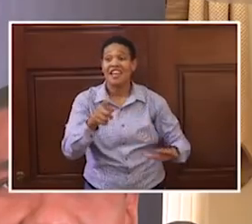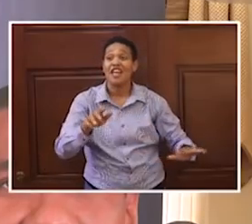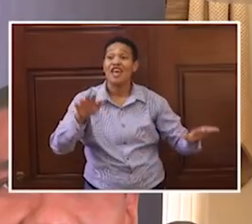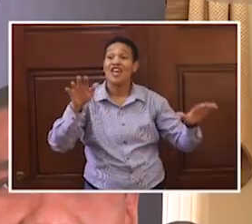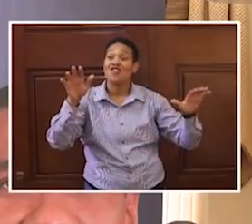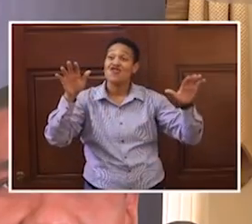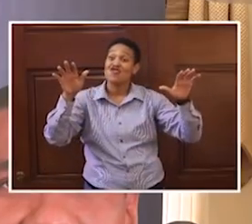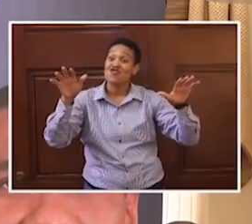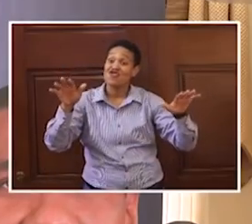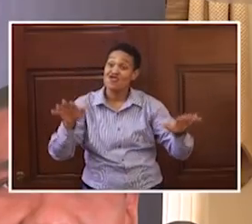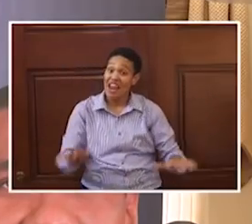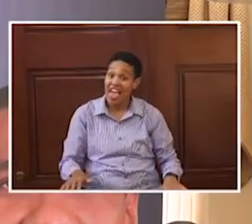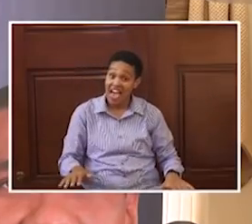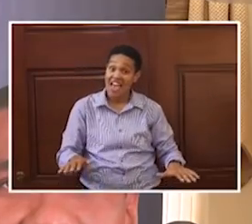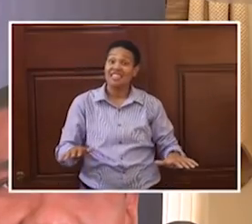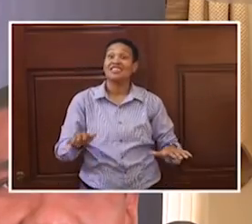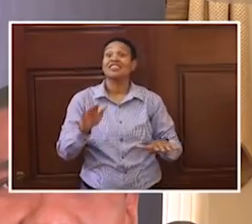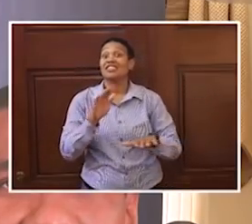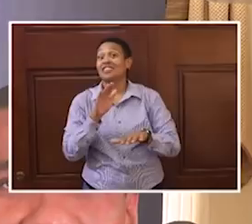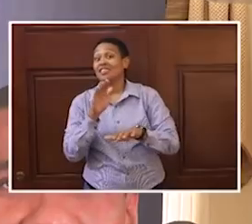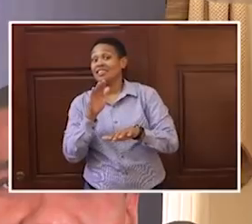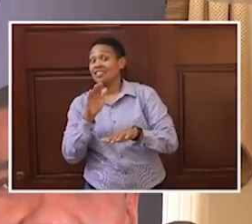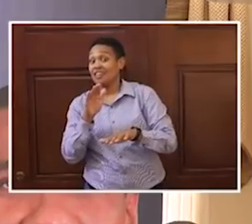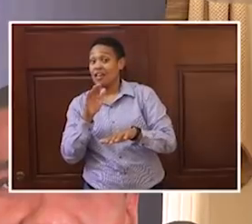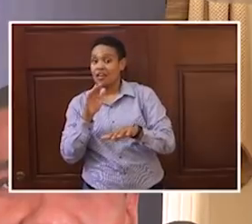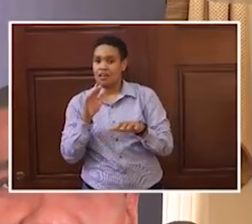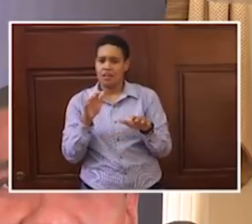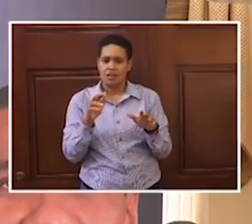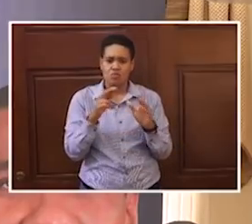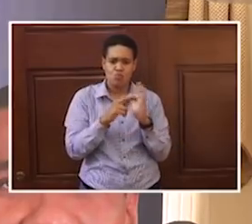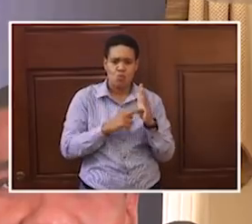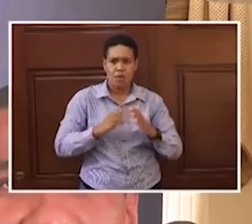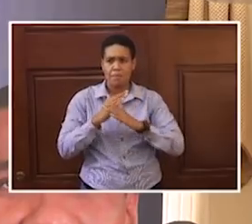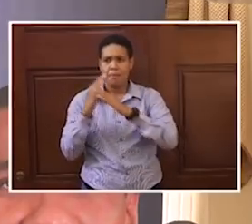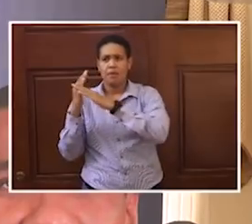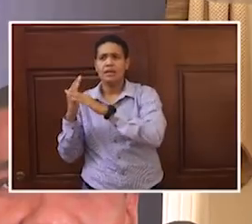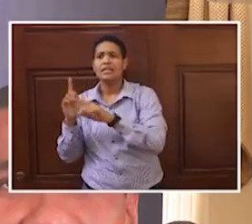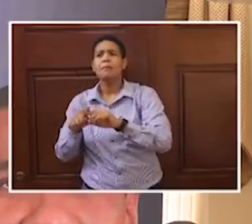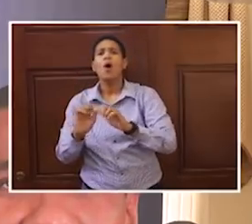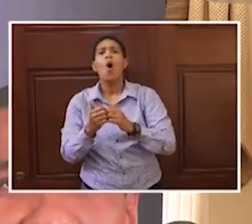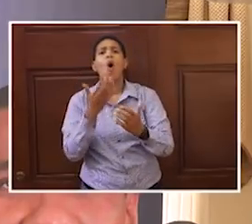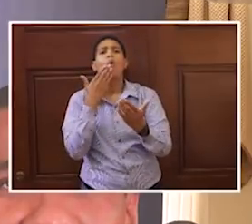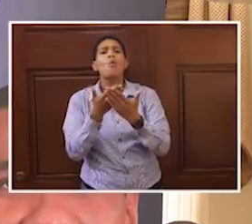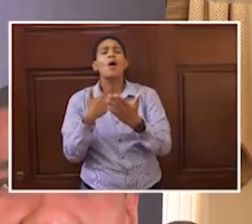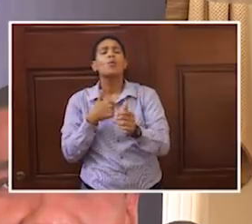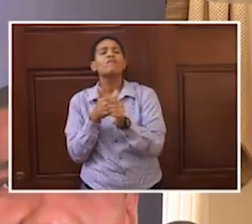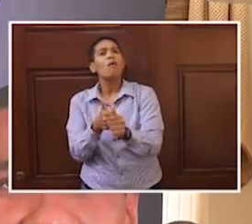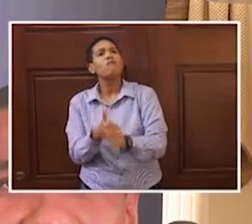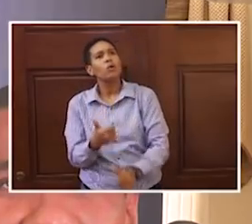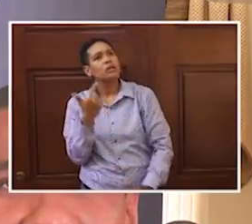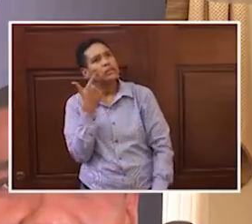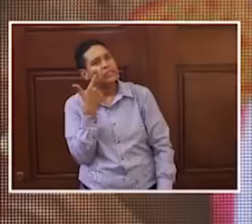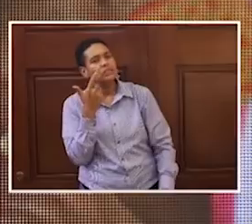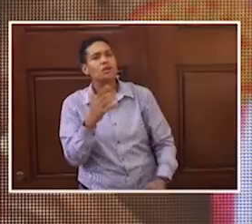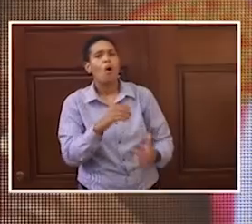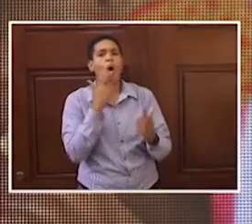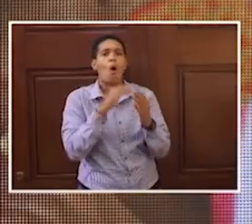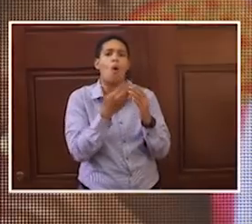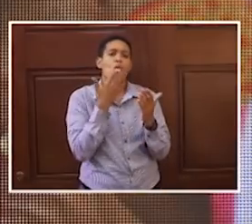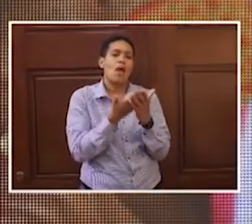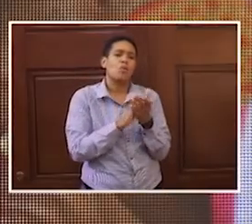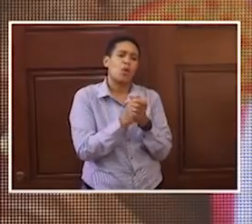the measures depend on how well we are faithful to the measures, how well we wash our